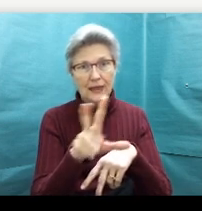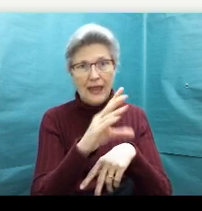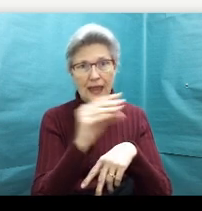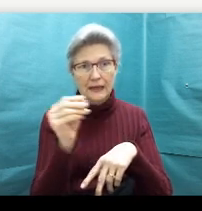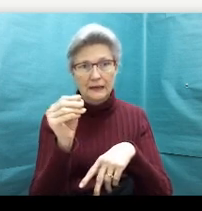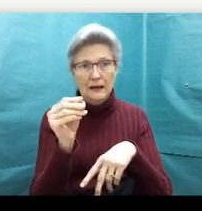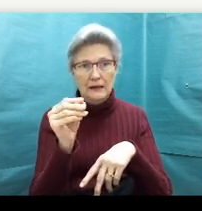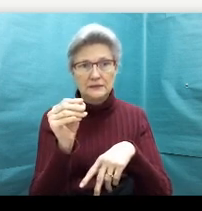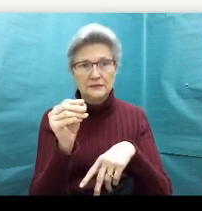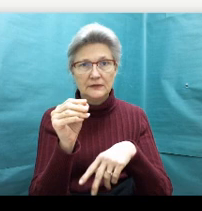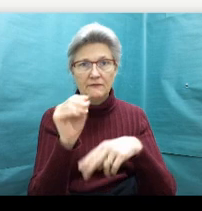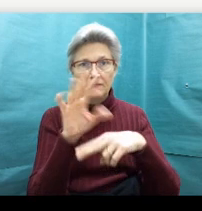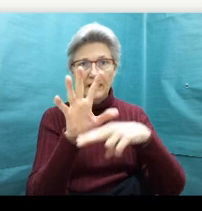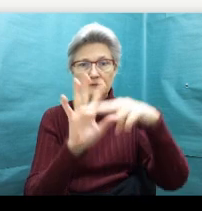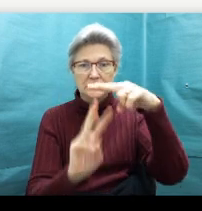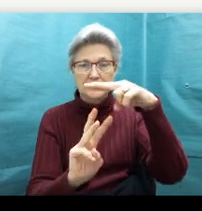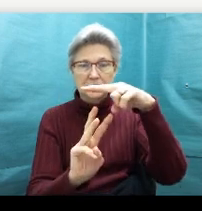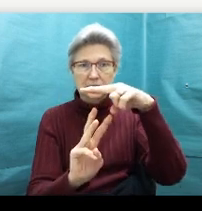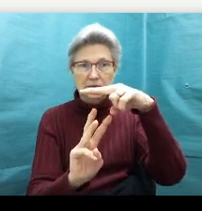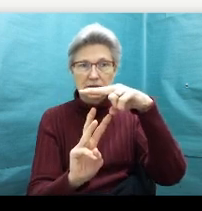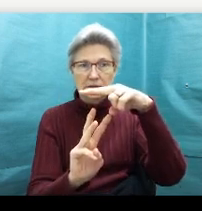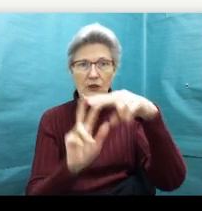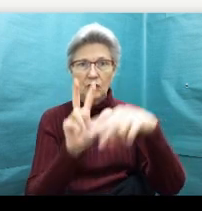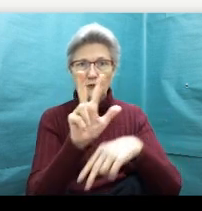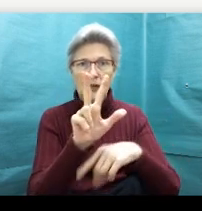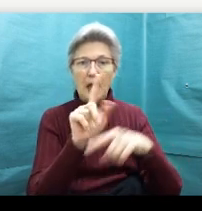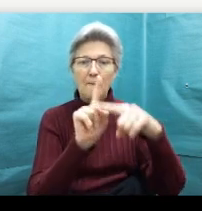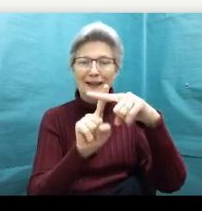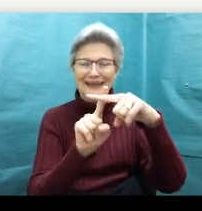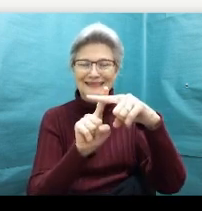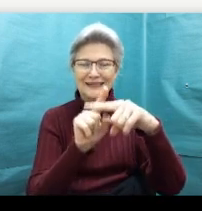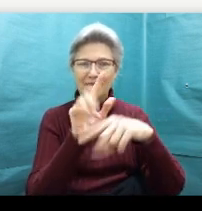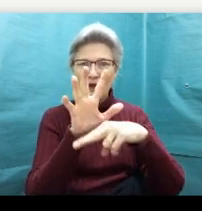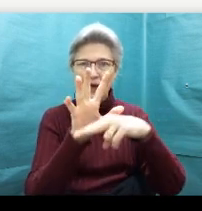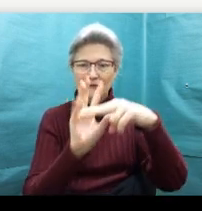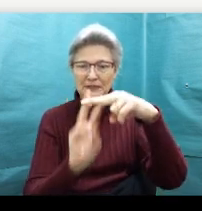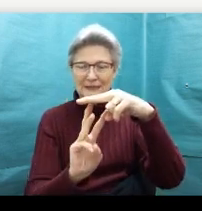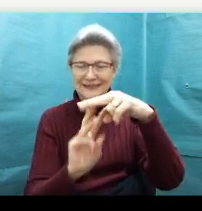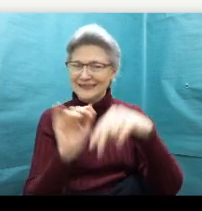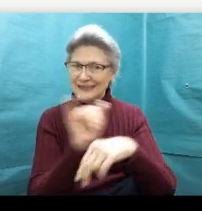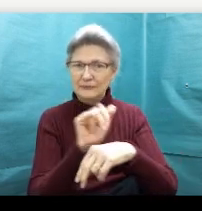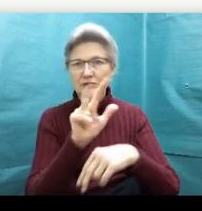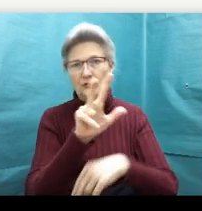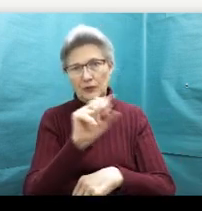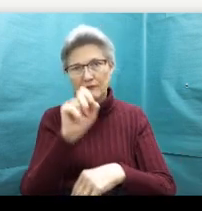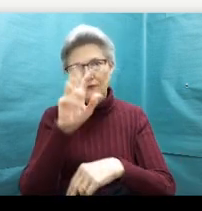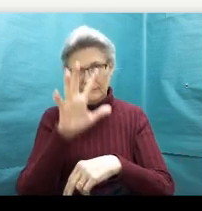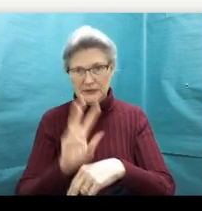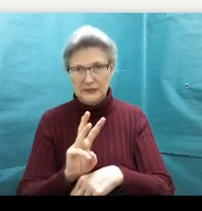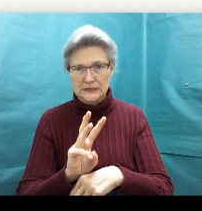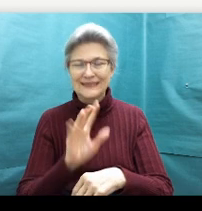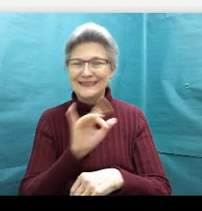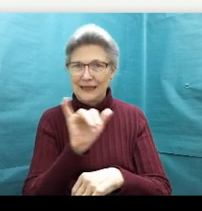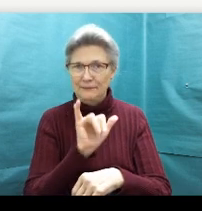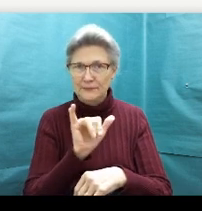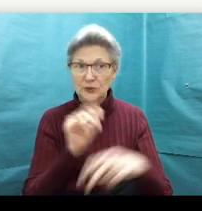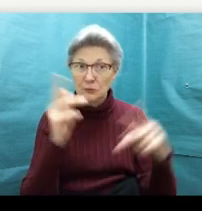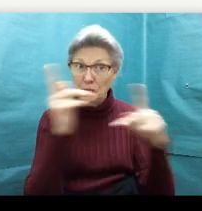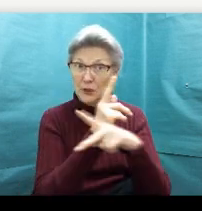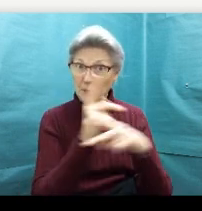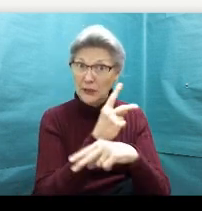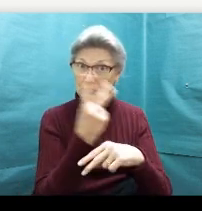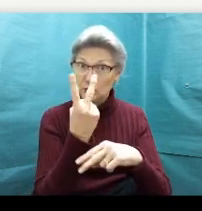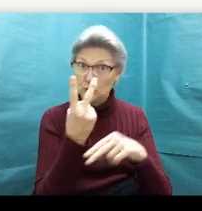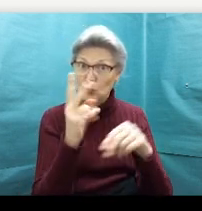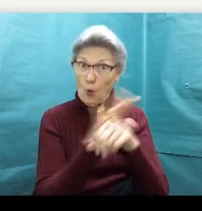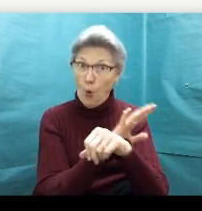and 5/6. So 3 plus 5/6 is the same as 3 and 5/6. So we multiplied our two whole numbers